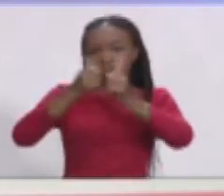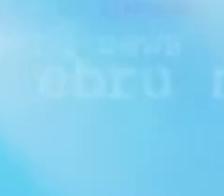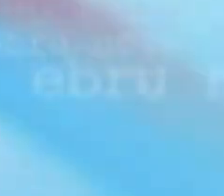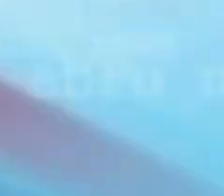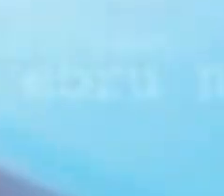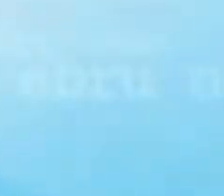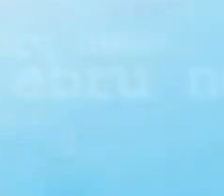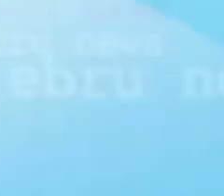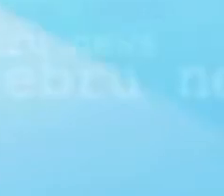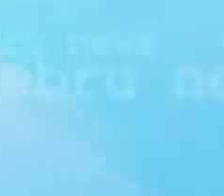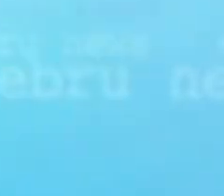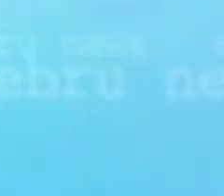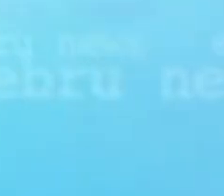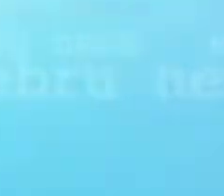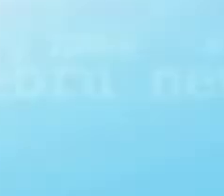us.